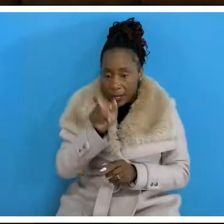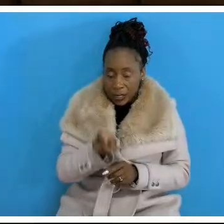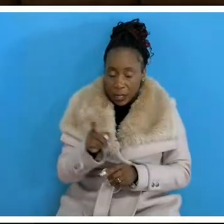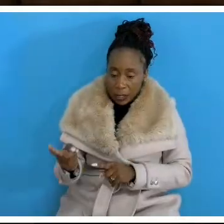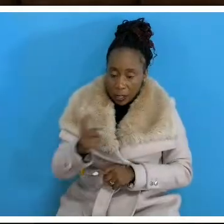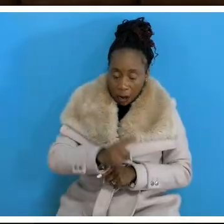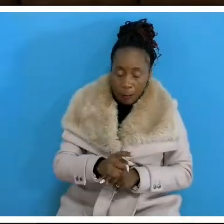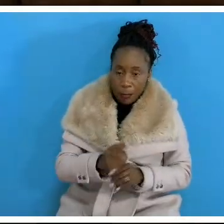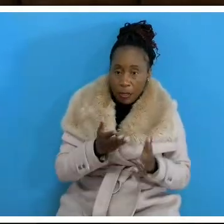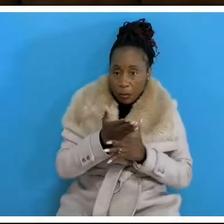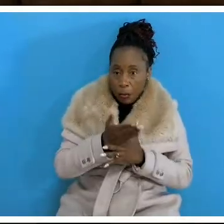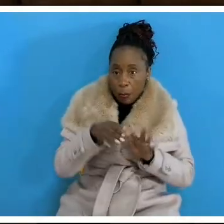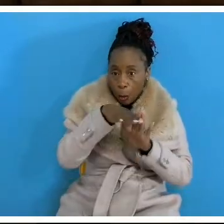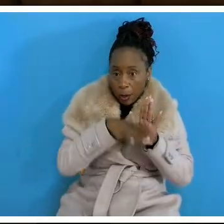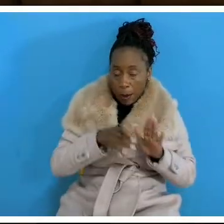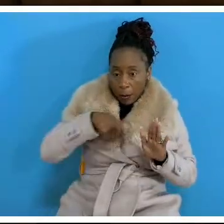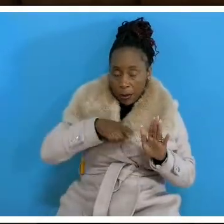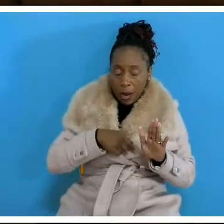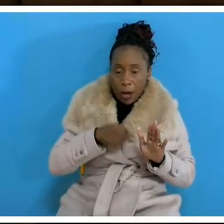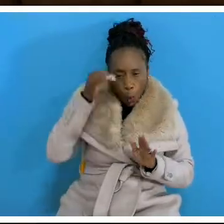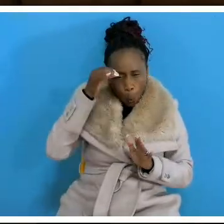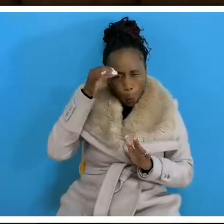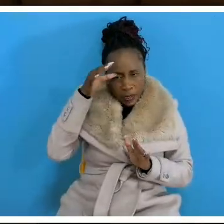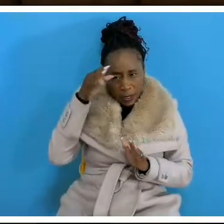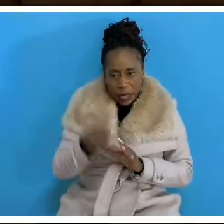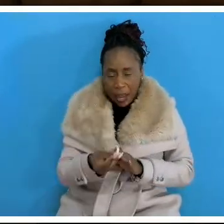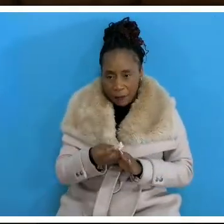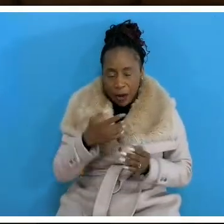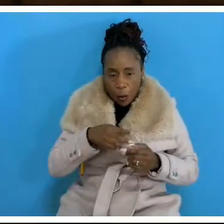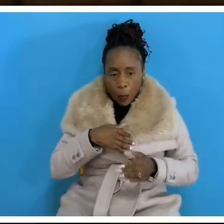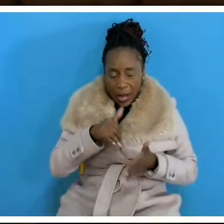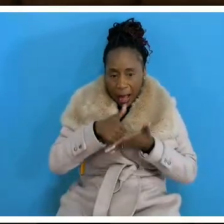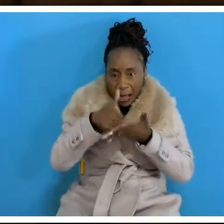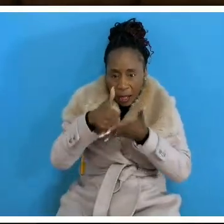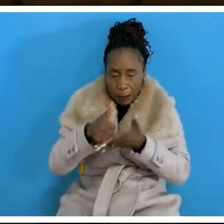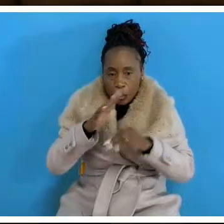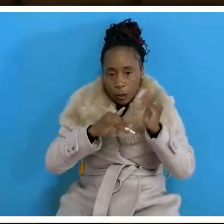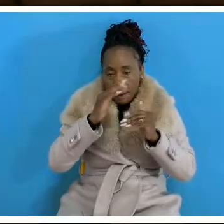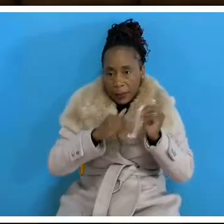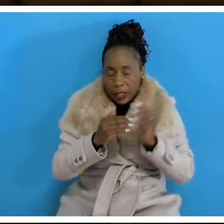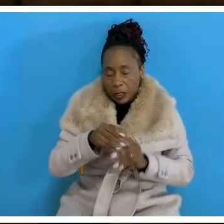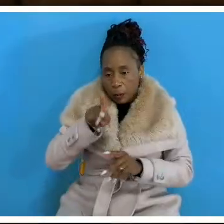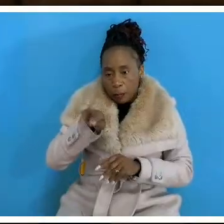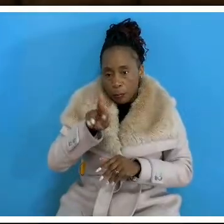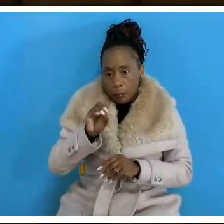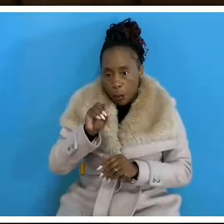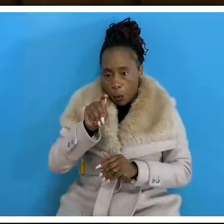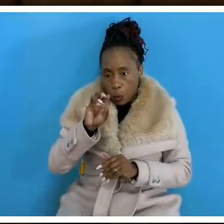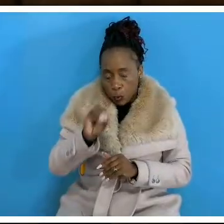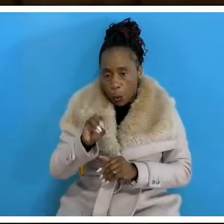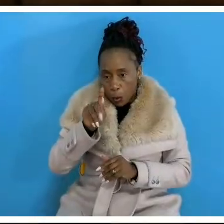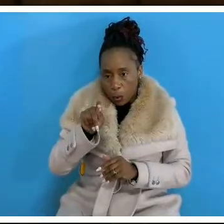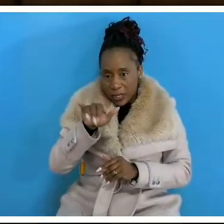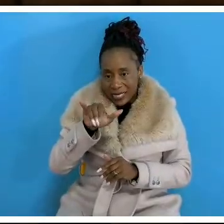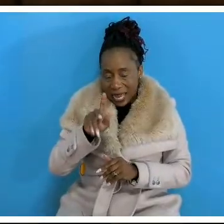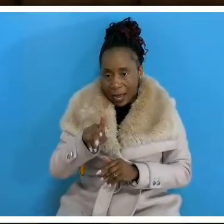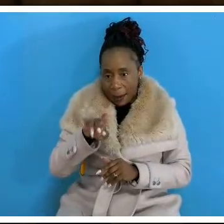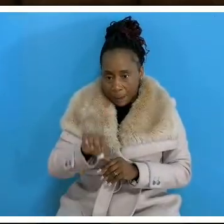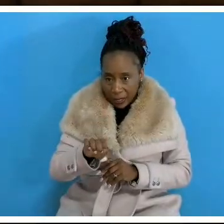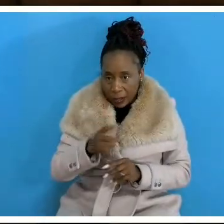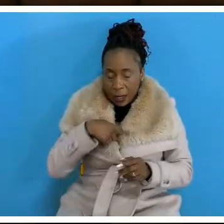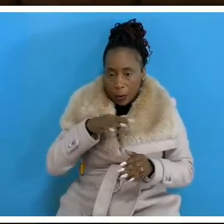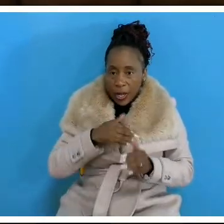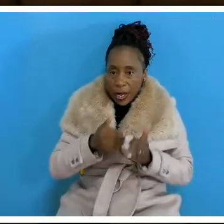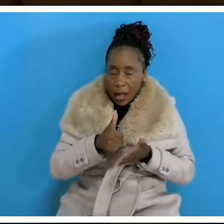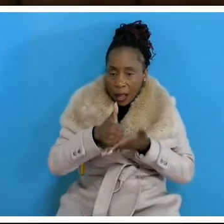program with a concept, and we are able to assist them to build a prototype. And from prototype, we are able to